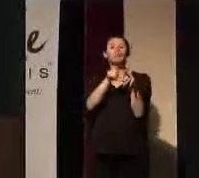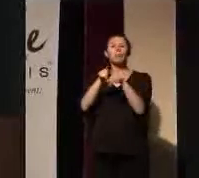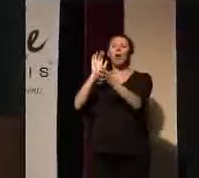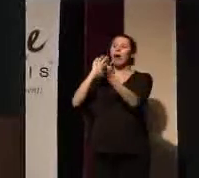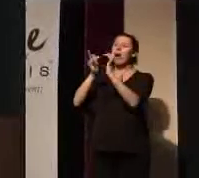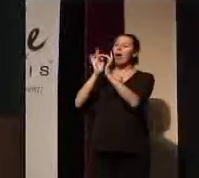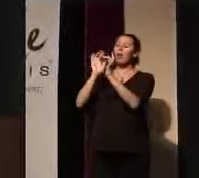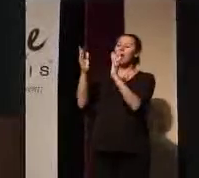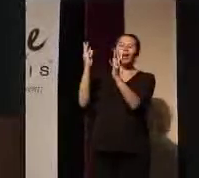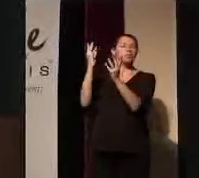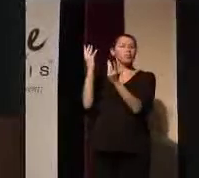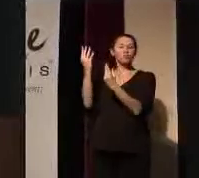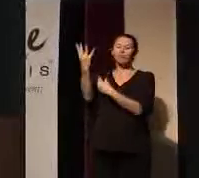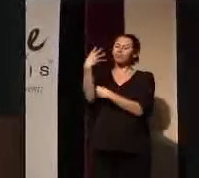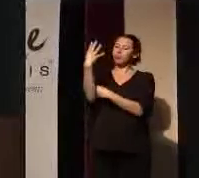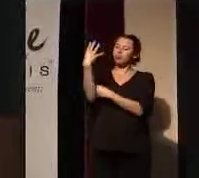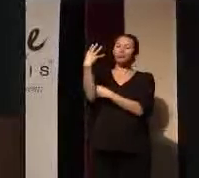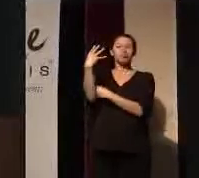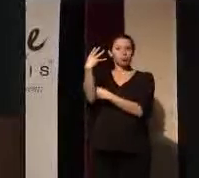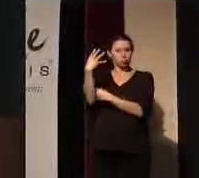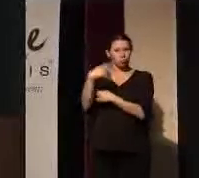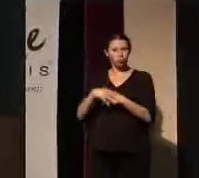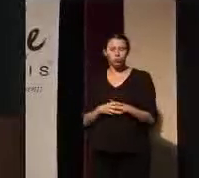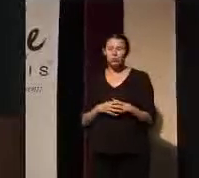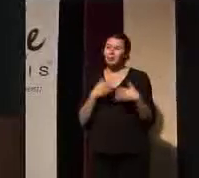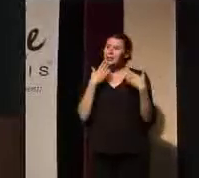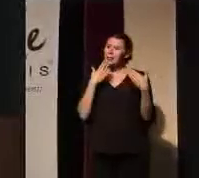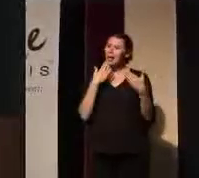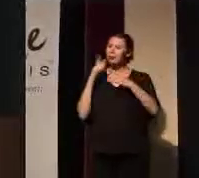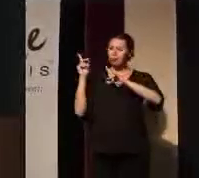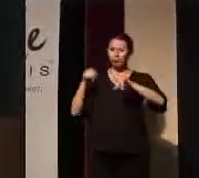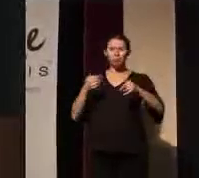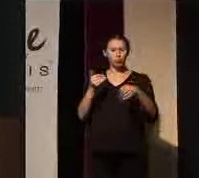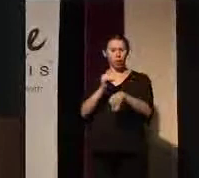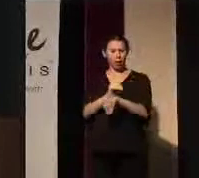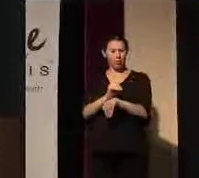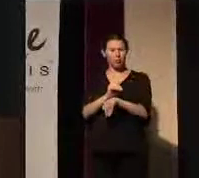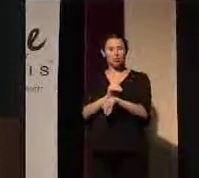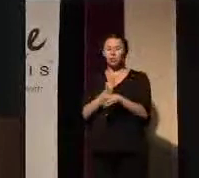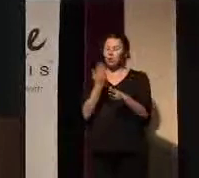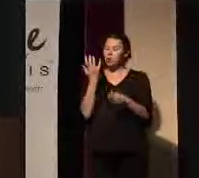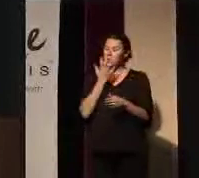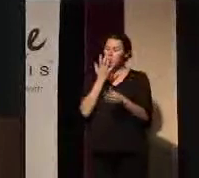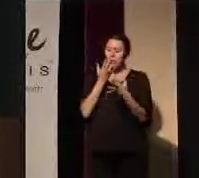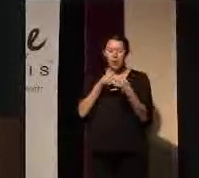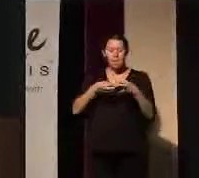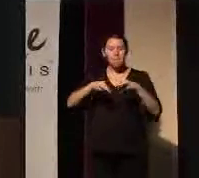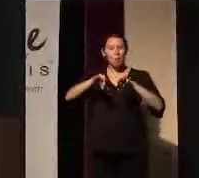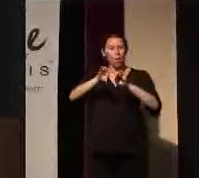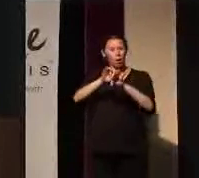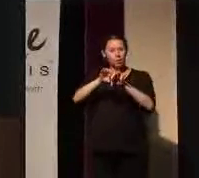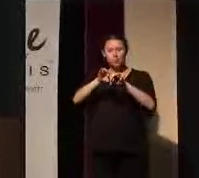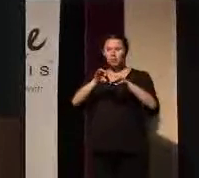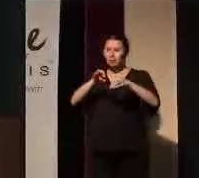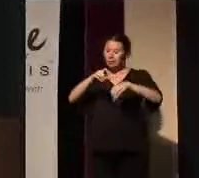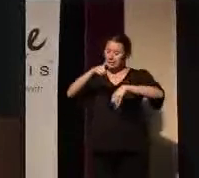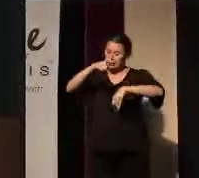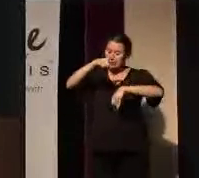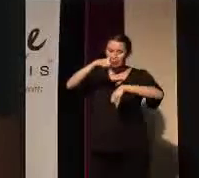online with our live stream. Thank you for joining us for this important and timely community